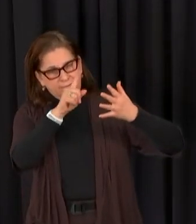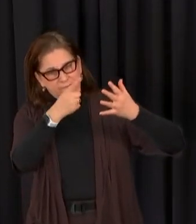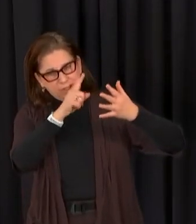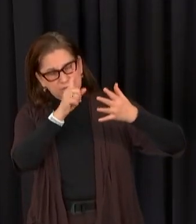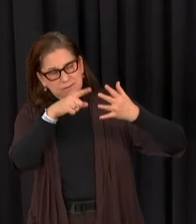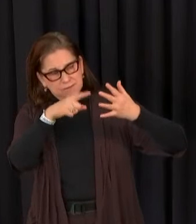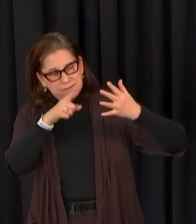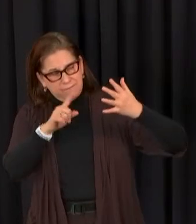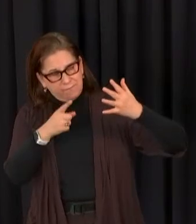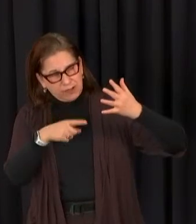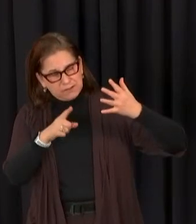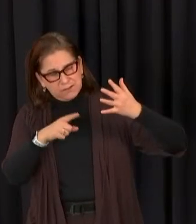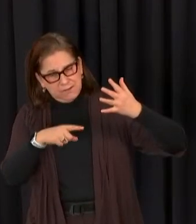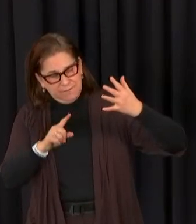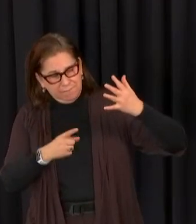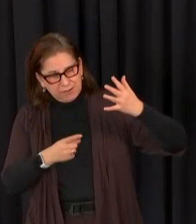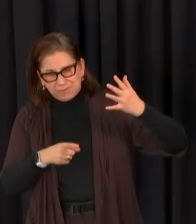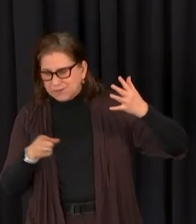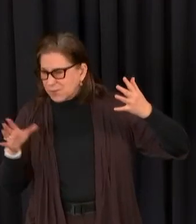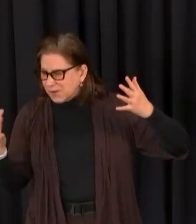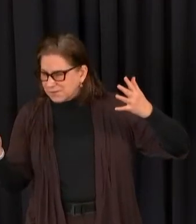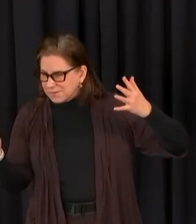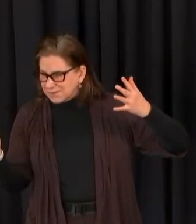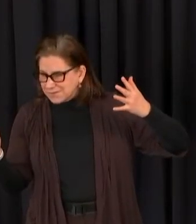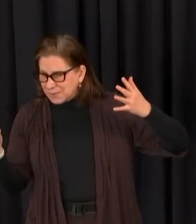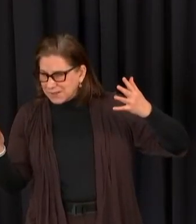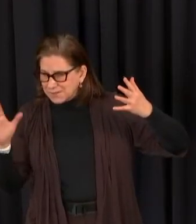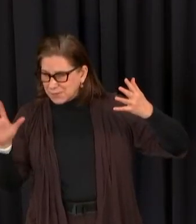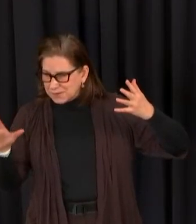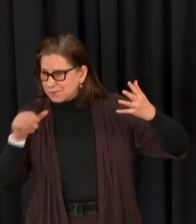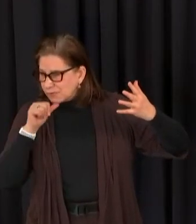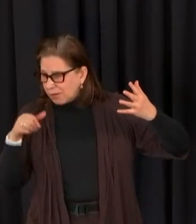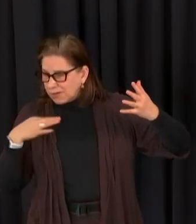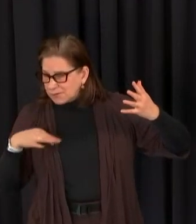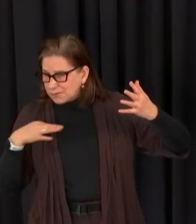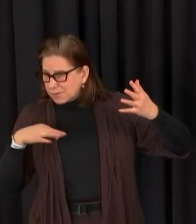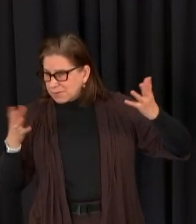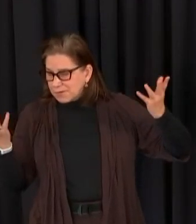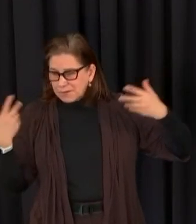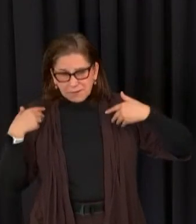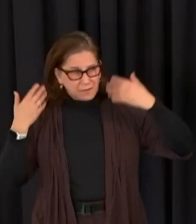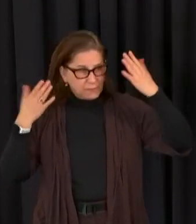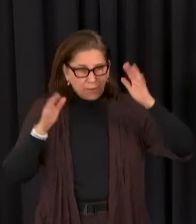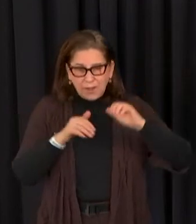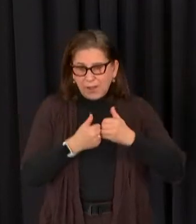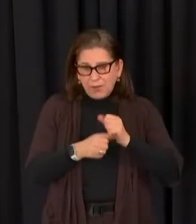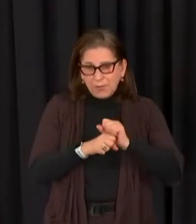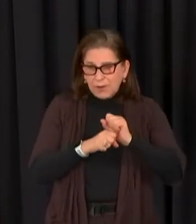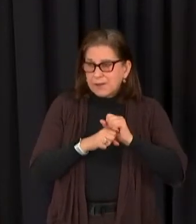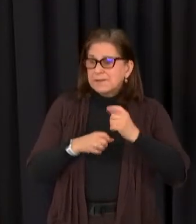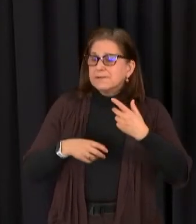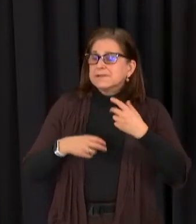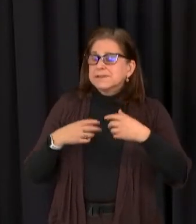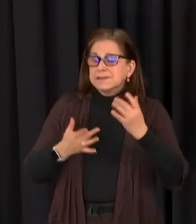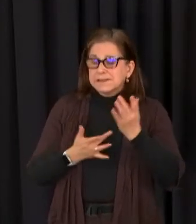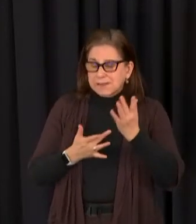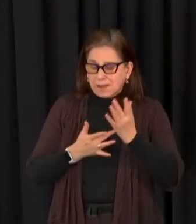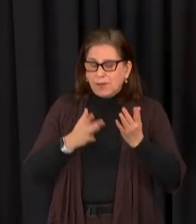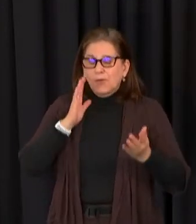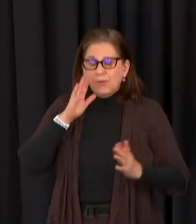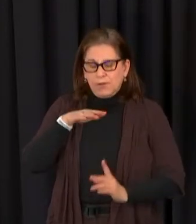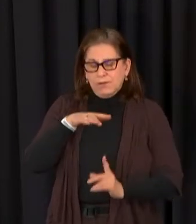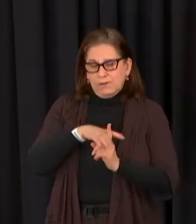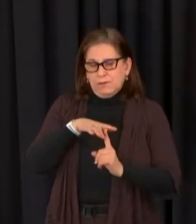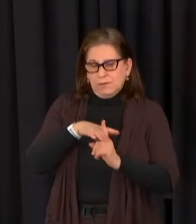on Thursday. Can I tell you that I'm not going to come back and say there's something? Hopefully not. Hopefully not. But one thing I know is